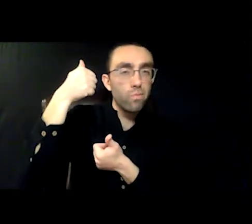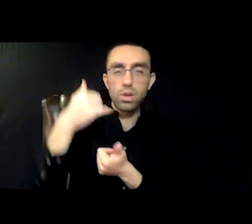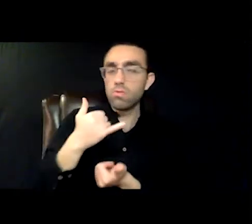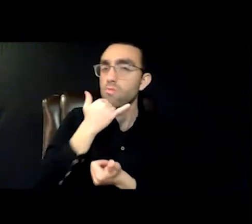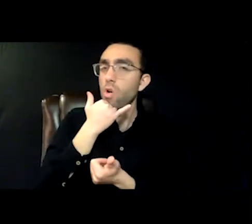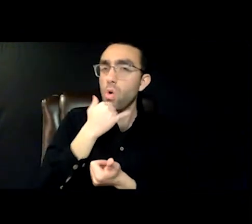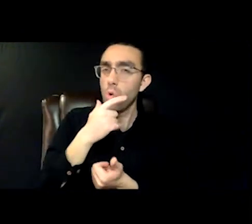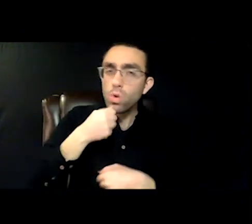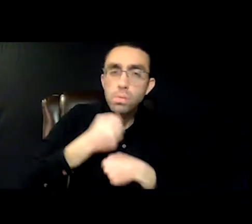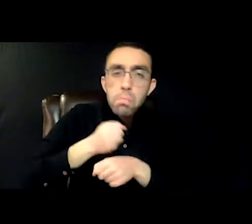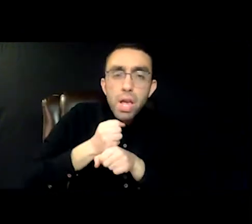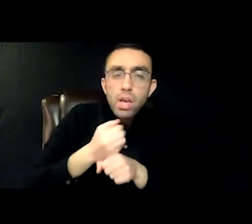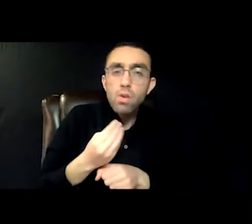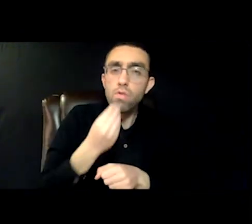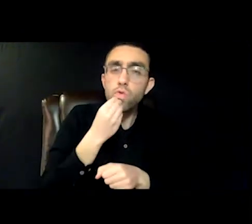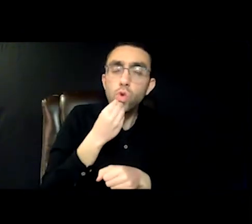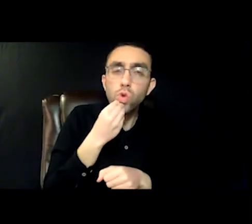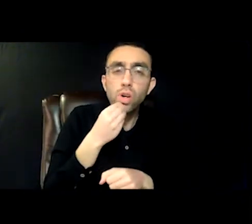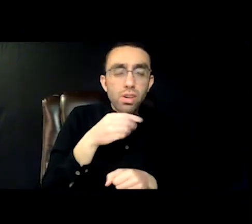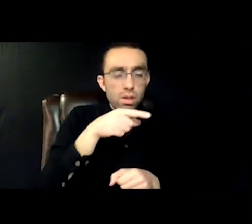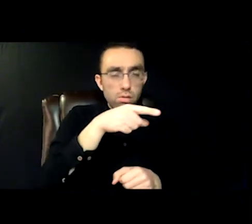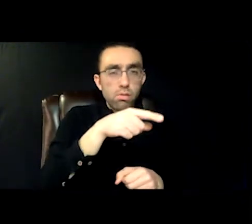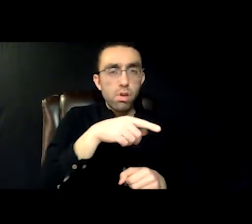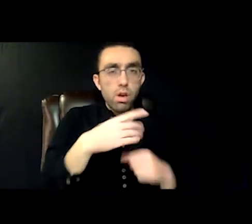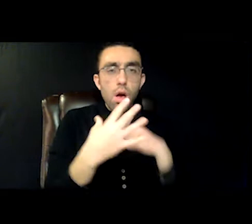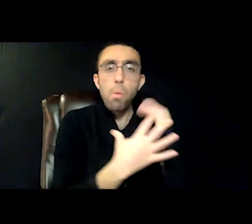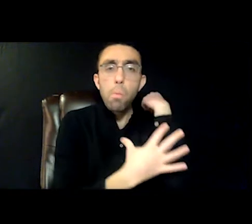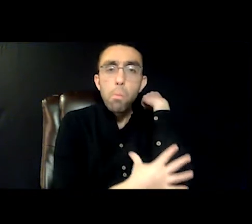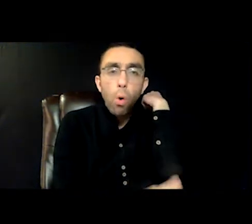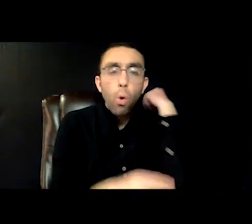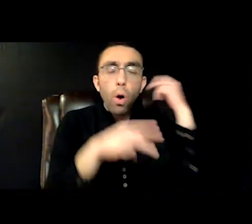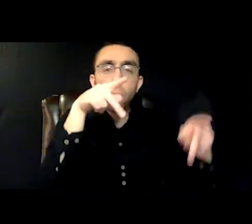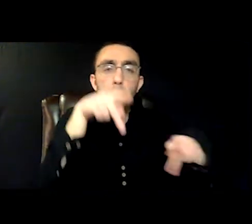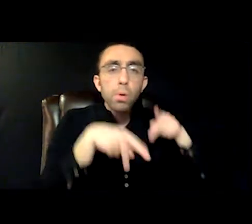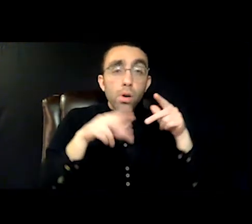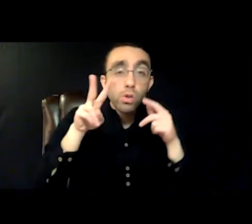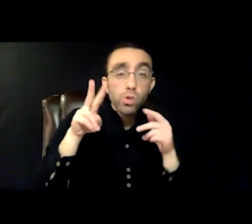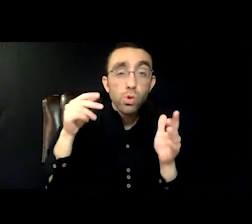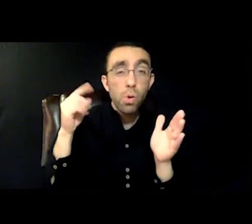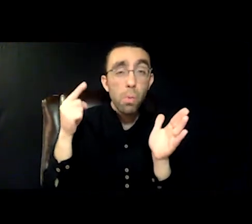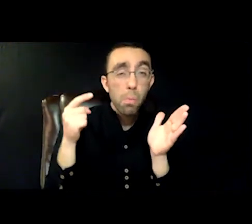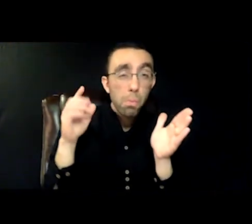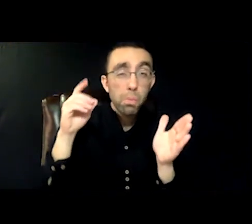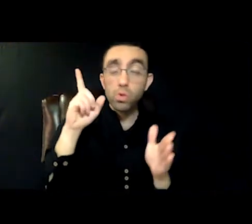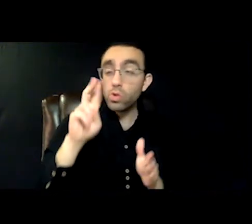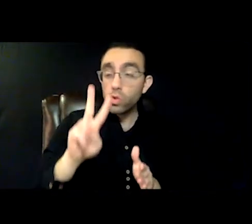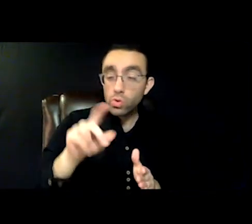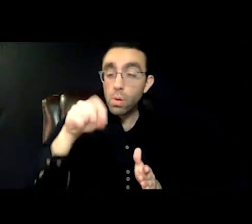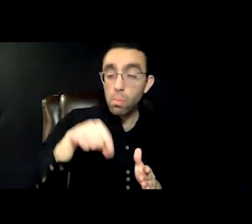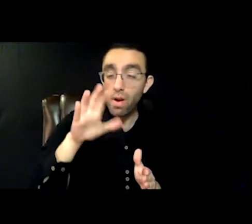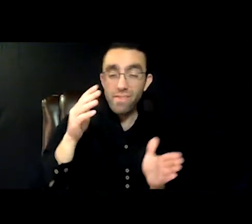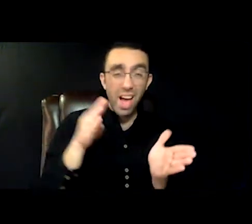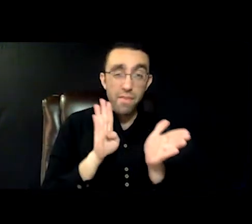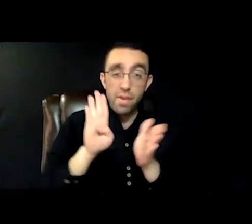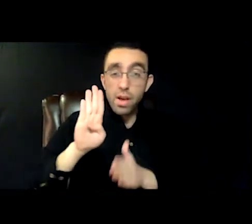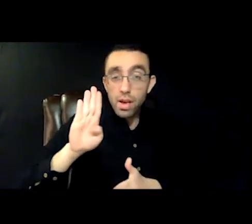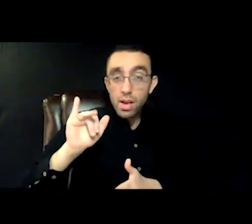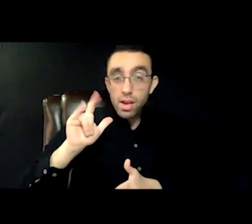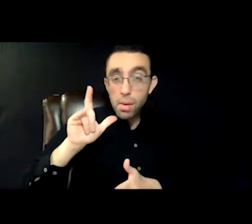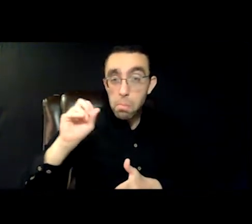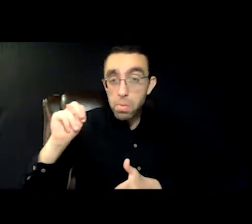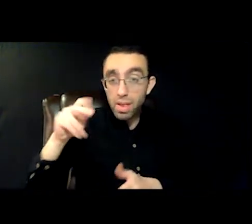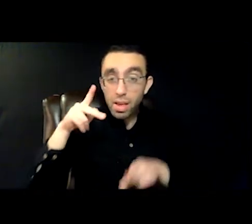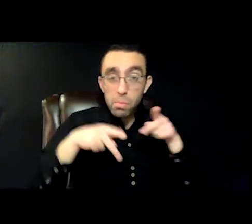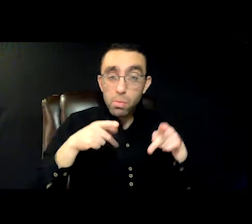who's producing our food? It's the peasant food web. It's 2.5 billion people strong, right?